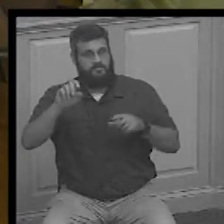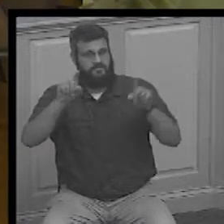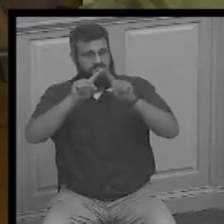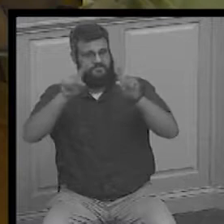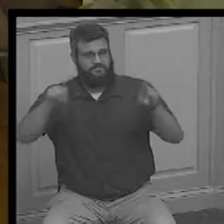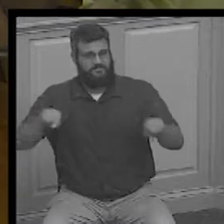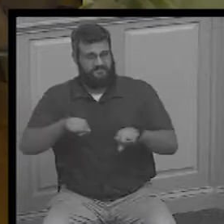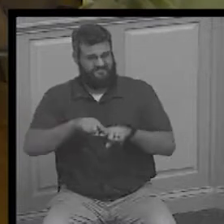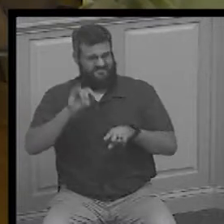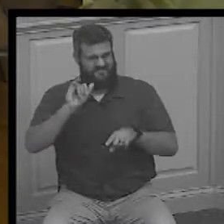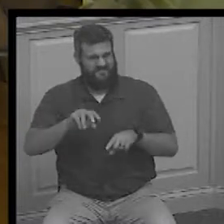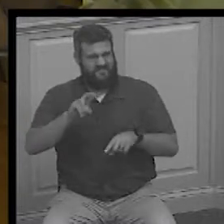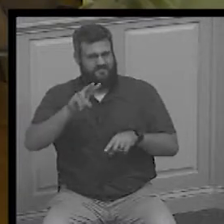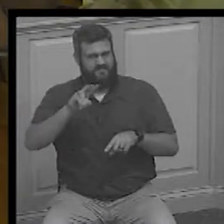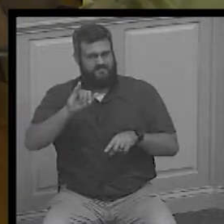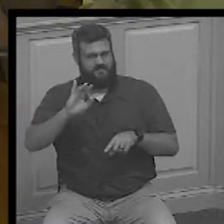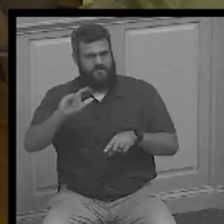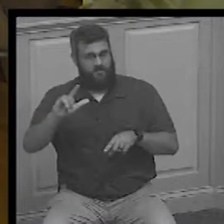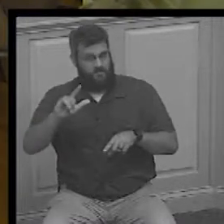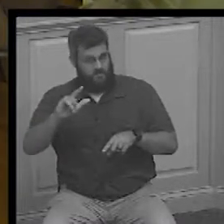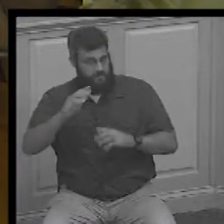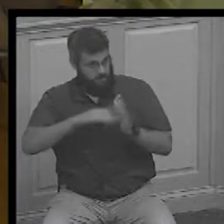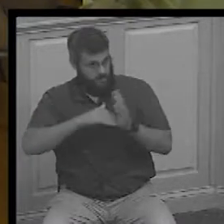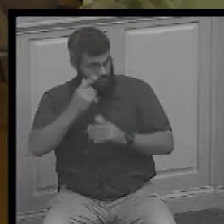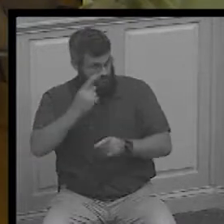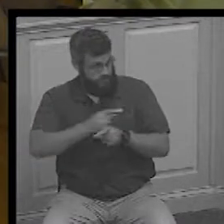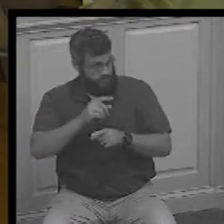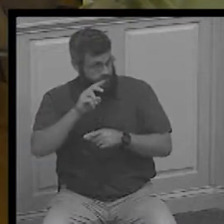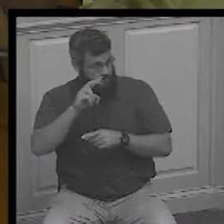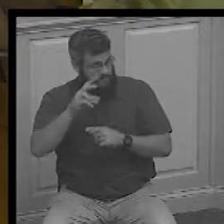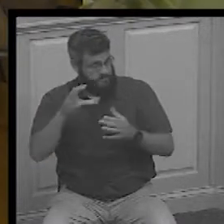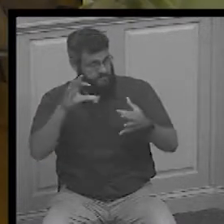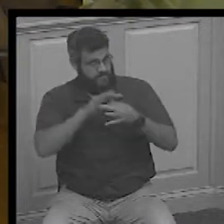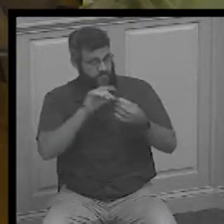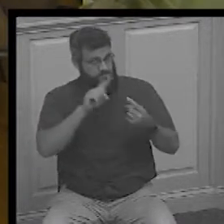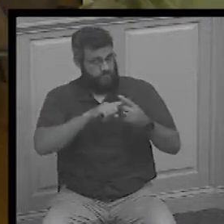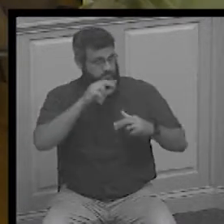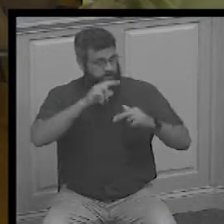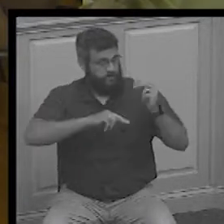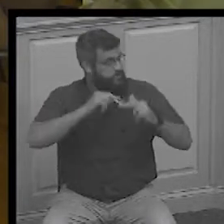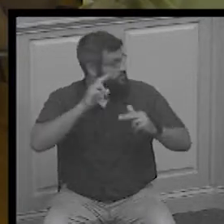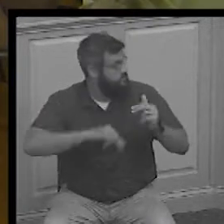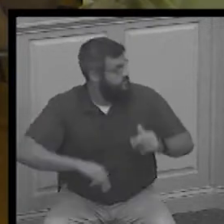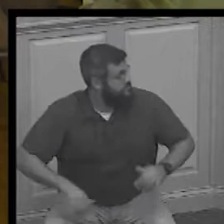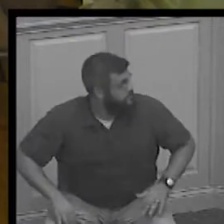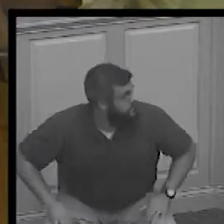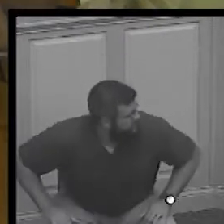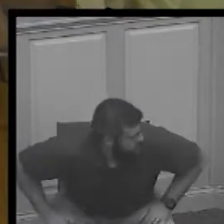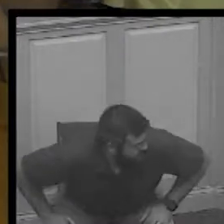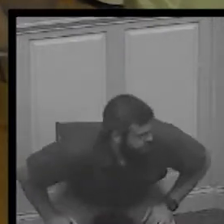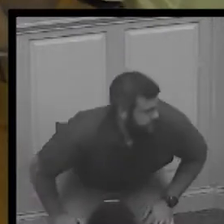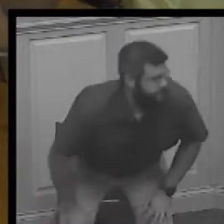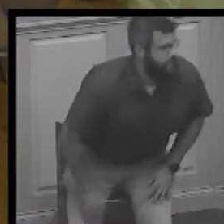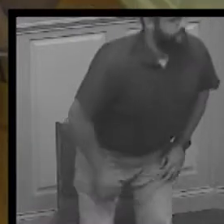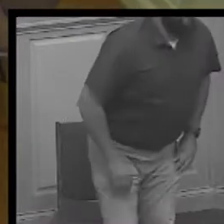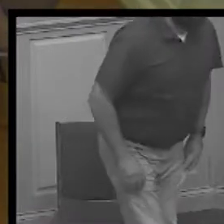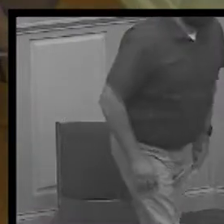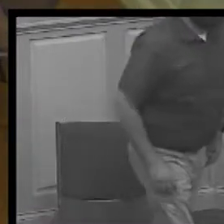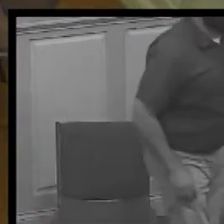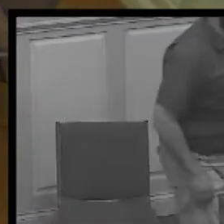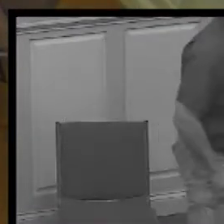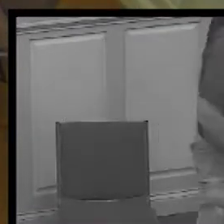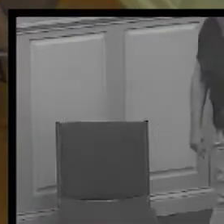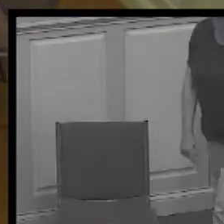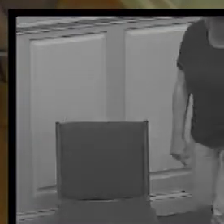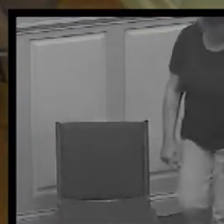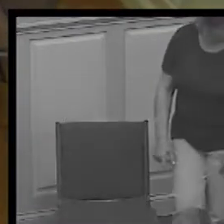a vinyl painted. Is that not correct? It's vinyl and attached to the side of the building? Shelbyville has 2 large murals they look like